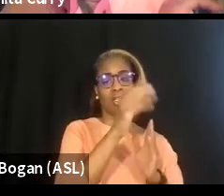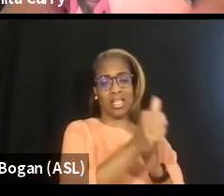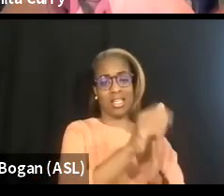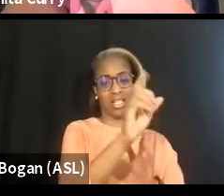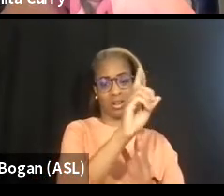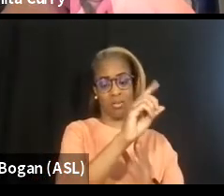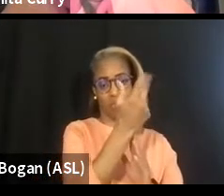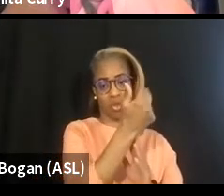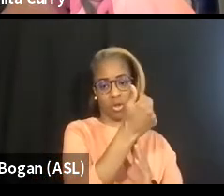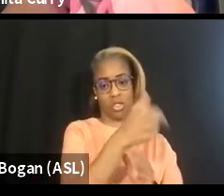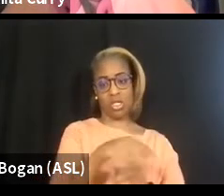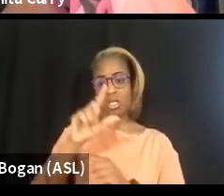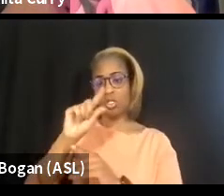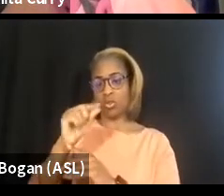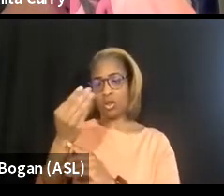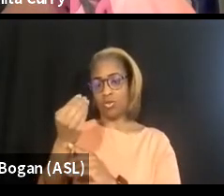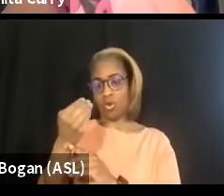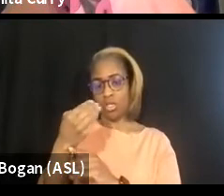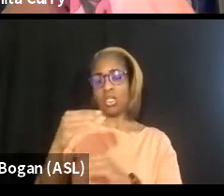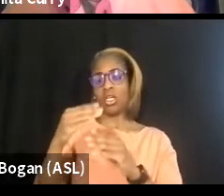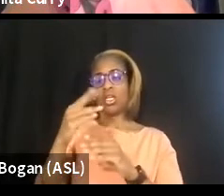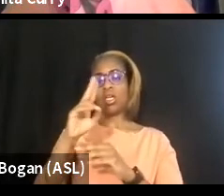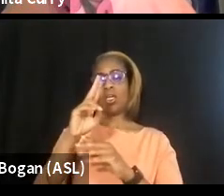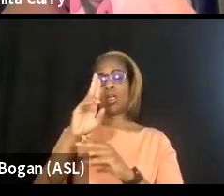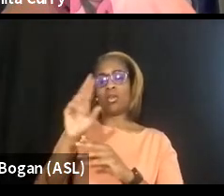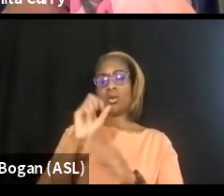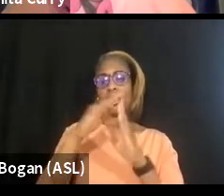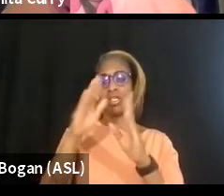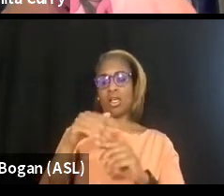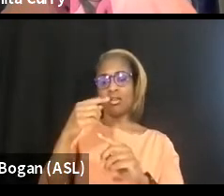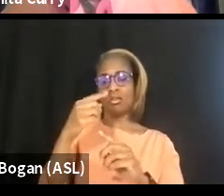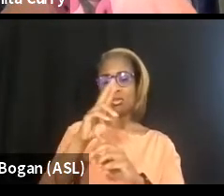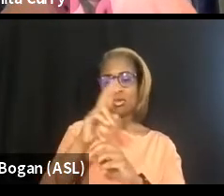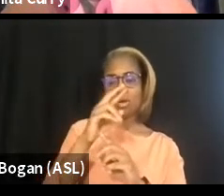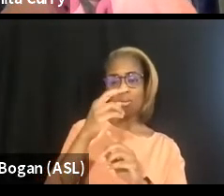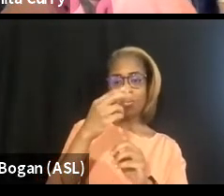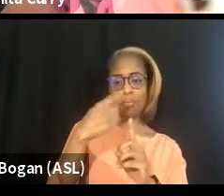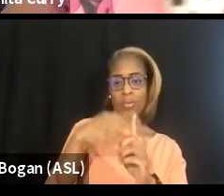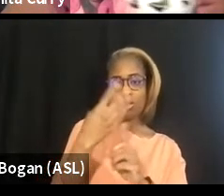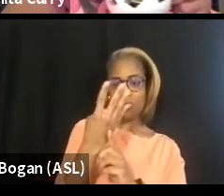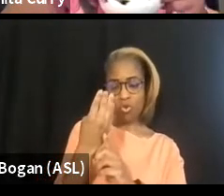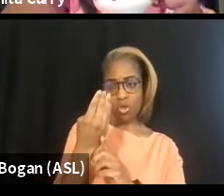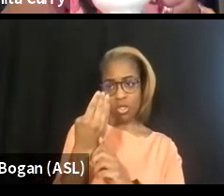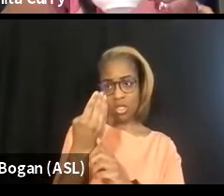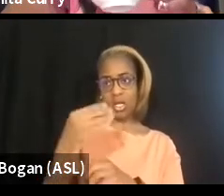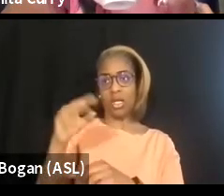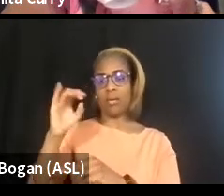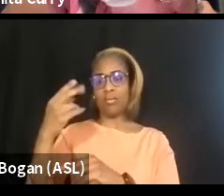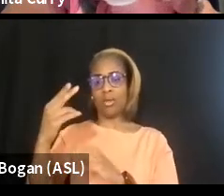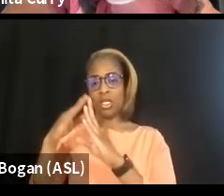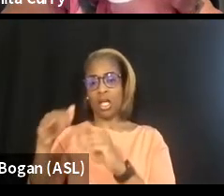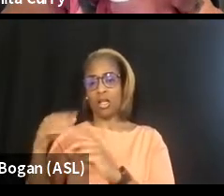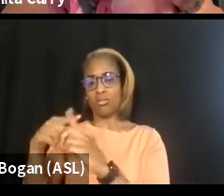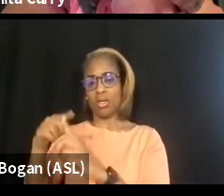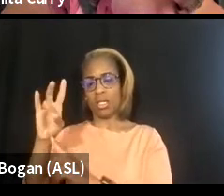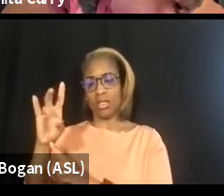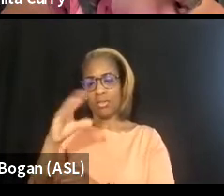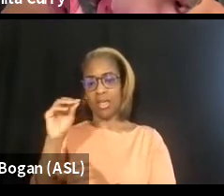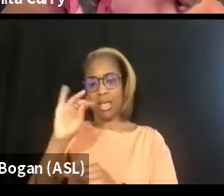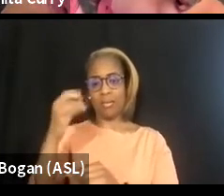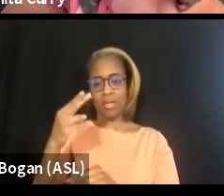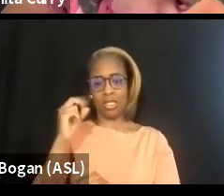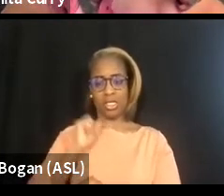13, 2014 representation, U.S. House, Republican plus 14, Michigan House, R plus 7, and Michigan Senate,